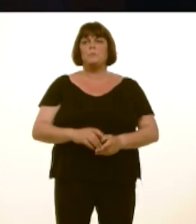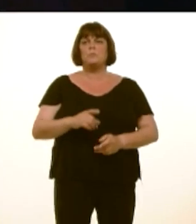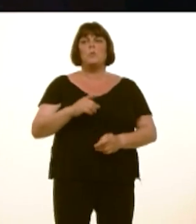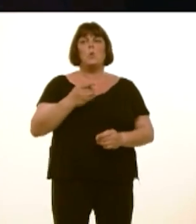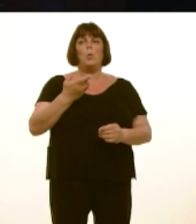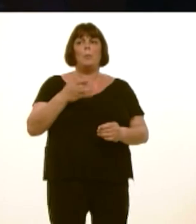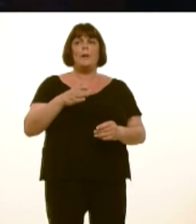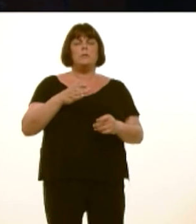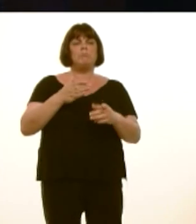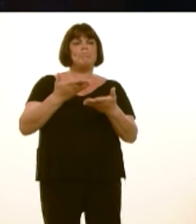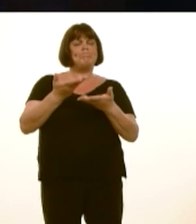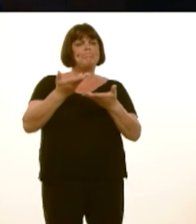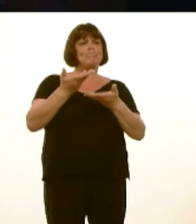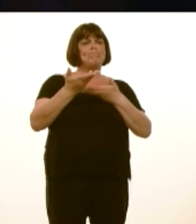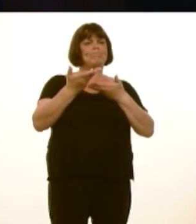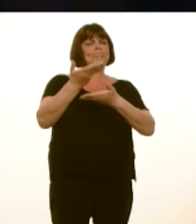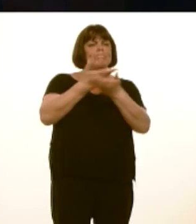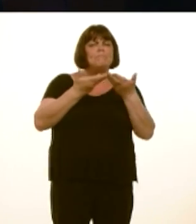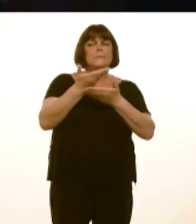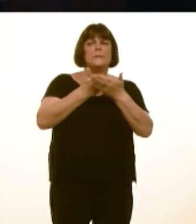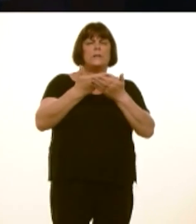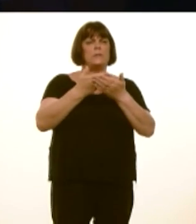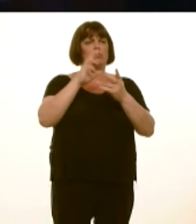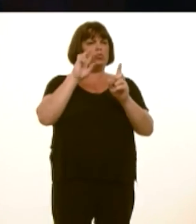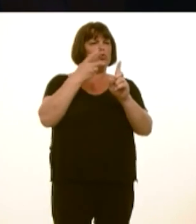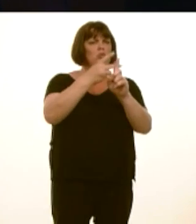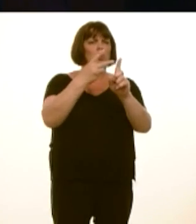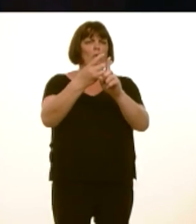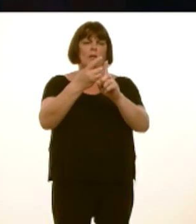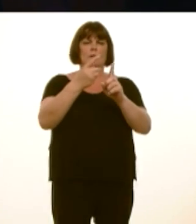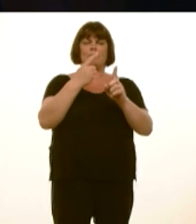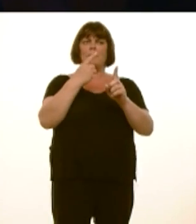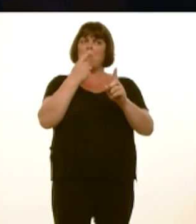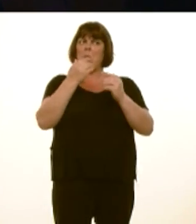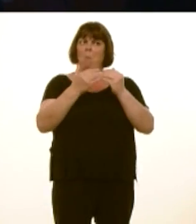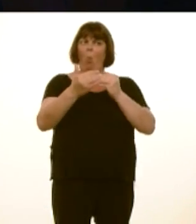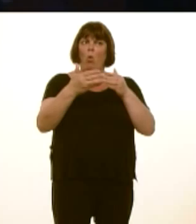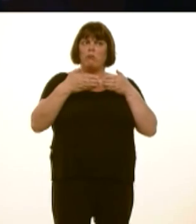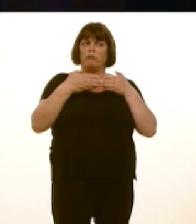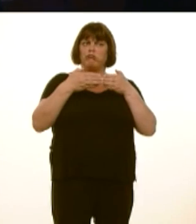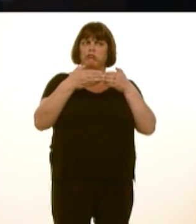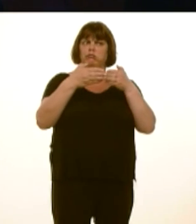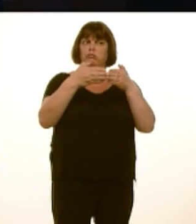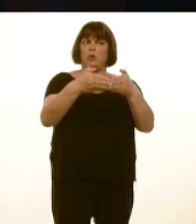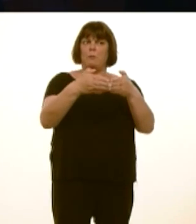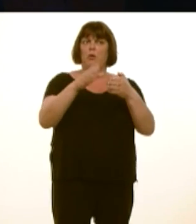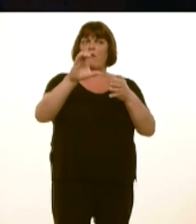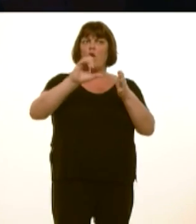the potential for promoting tourism by attracting cruise ships to West Wales is considerable.